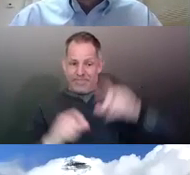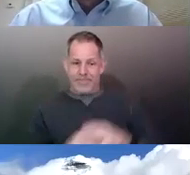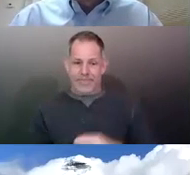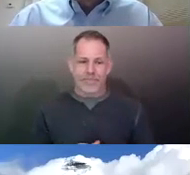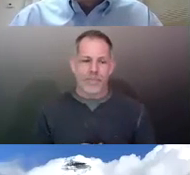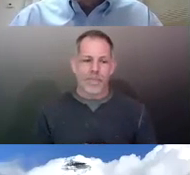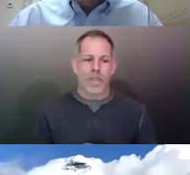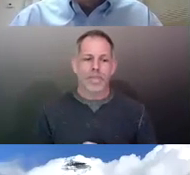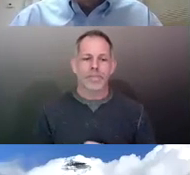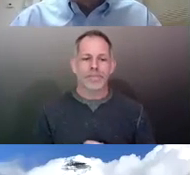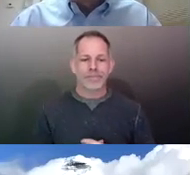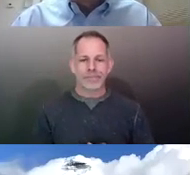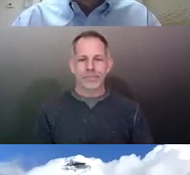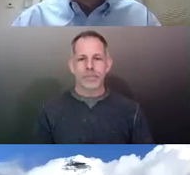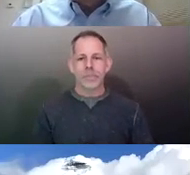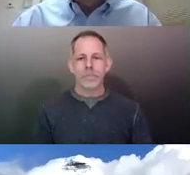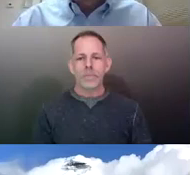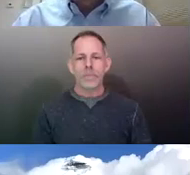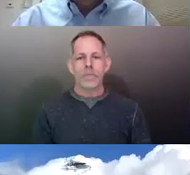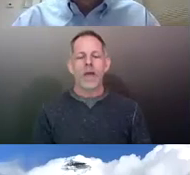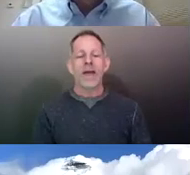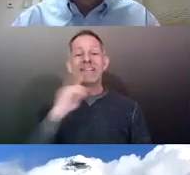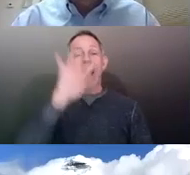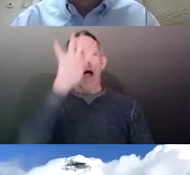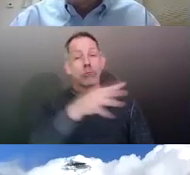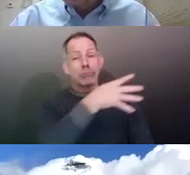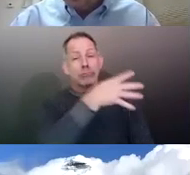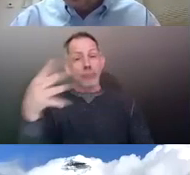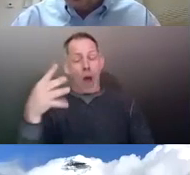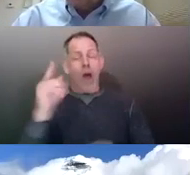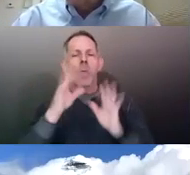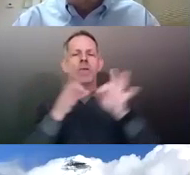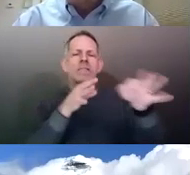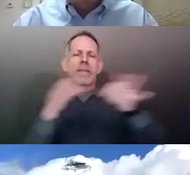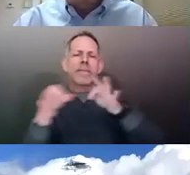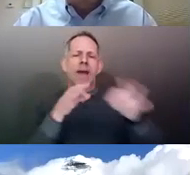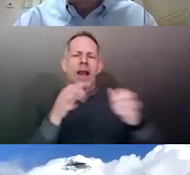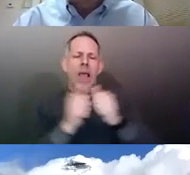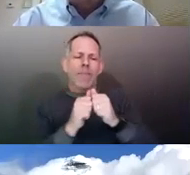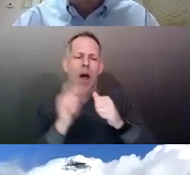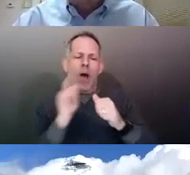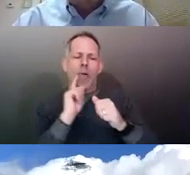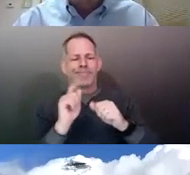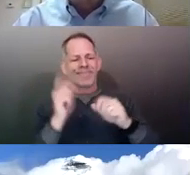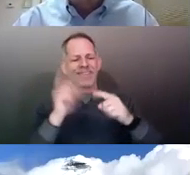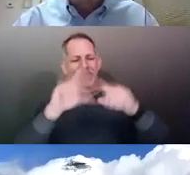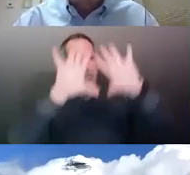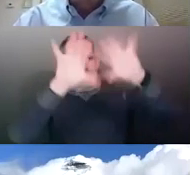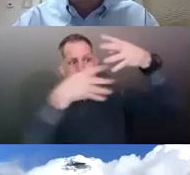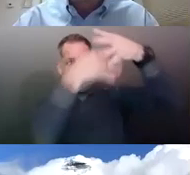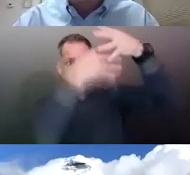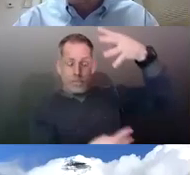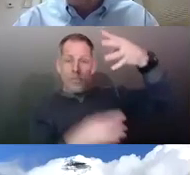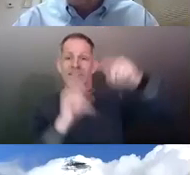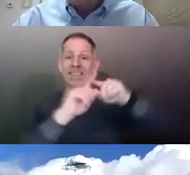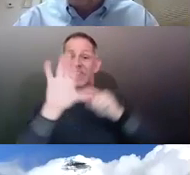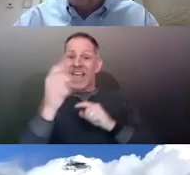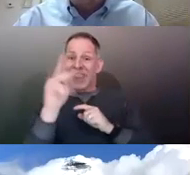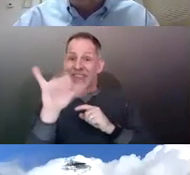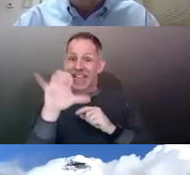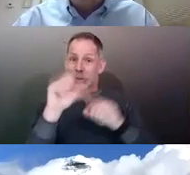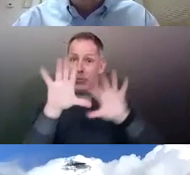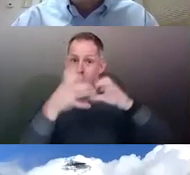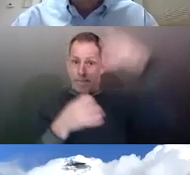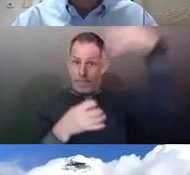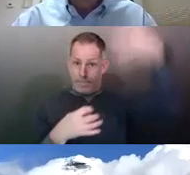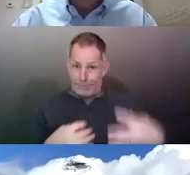If you could go to the next slide. This is a very busy slide, so I just want to focus your attention on the gray